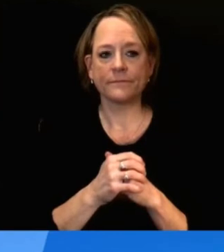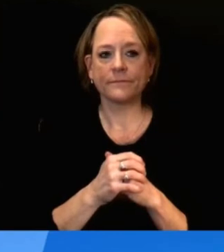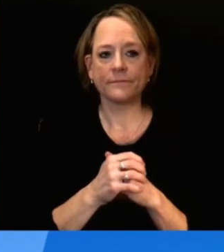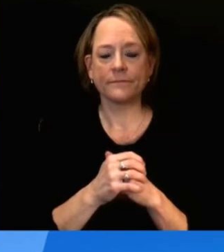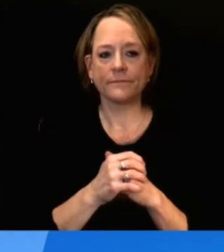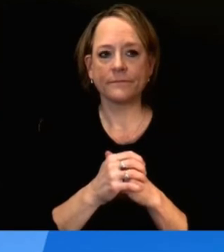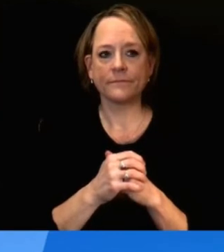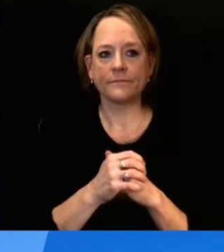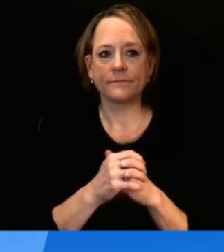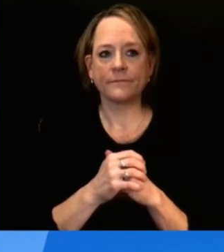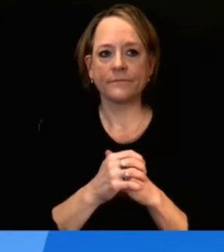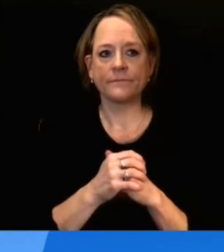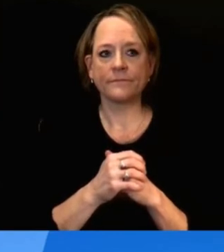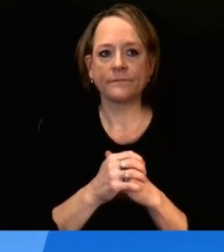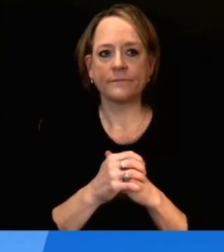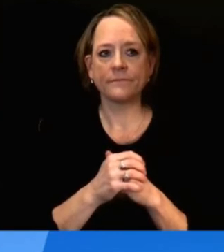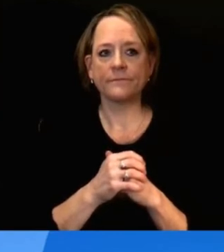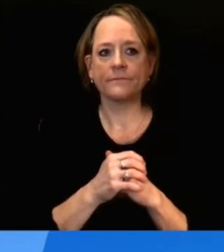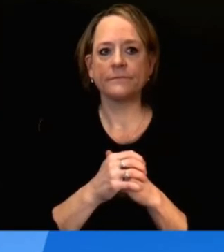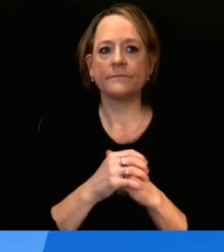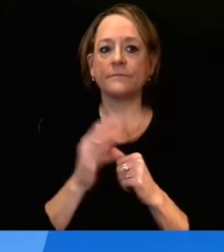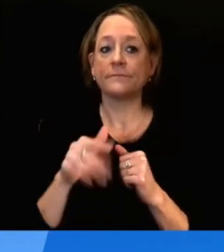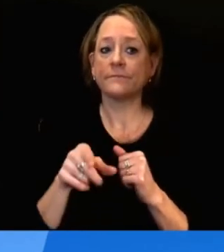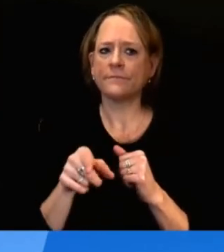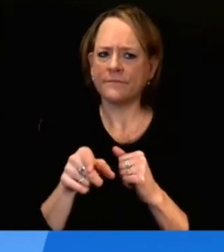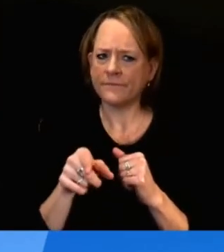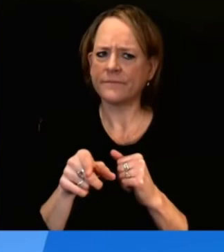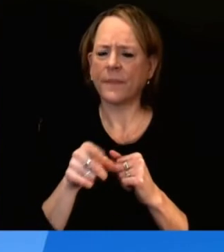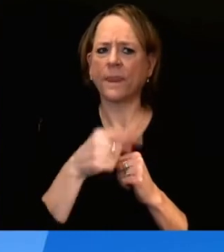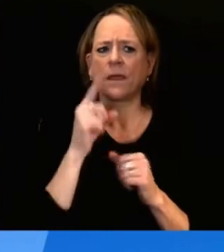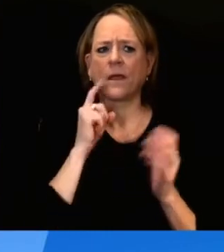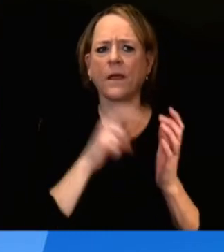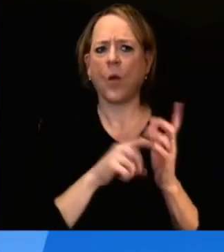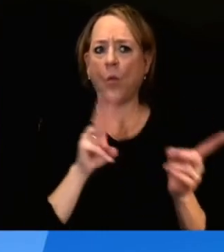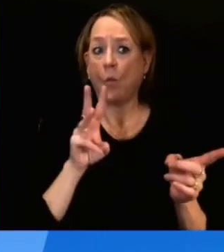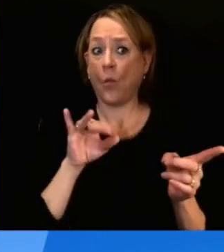their options, and just what have you guys been seeing throughout Wisconsin? Thank you.